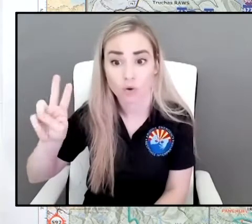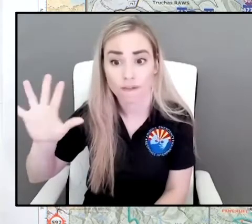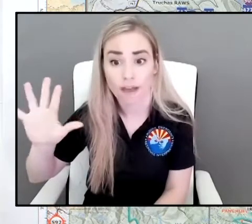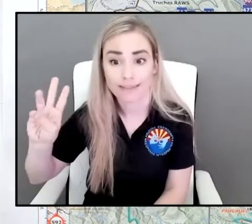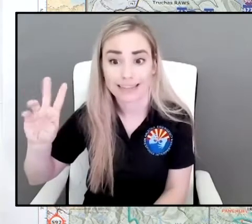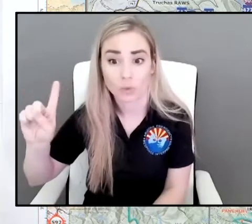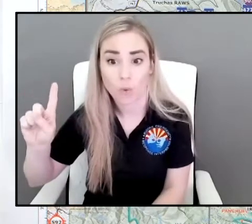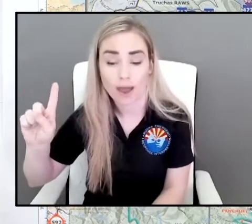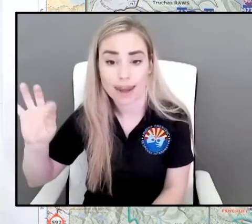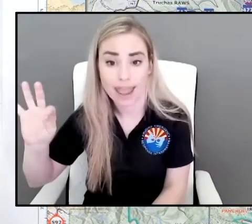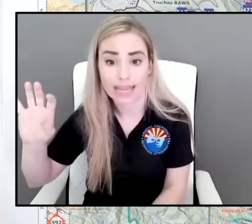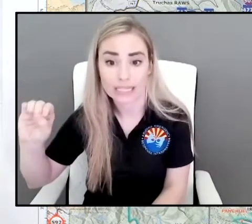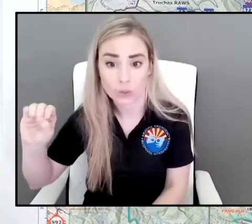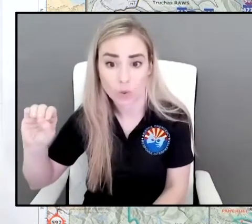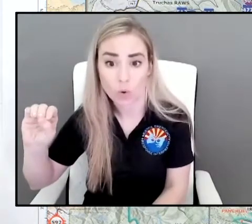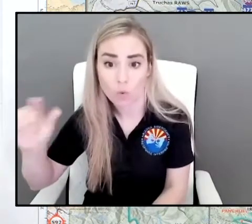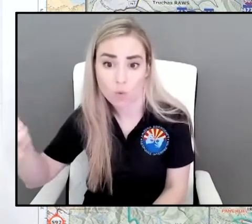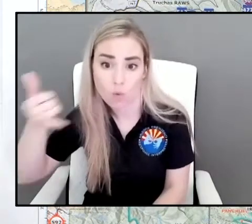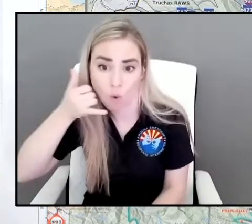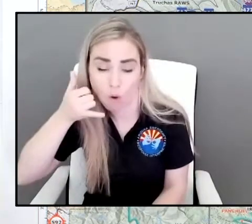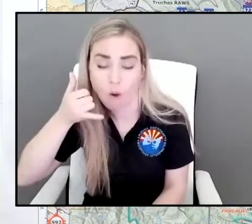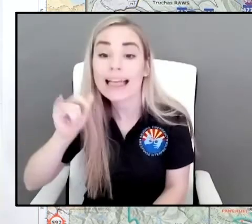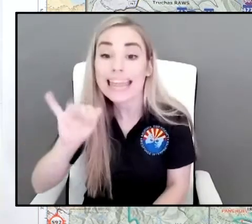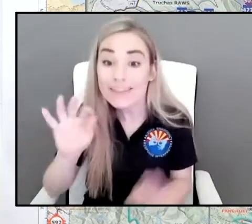505-425-6190. And if it's an emergency, please do not